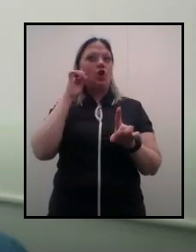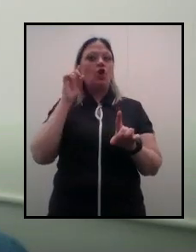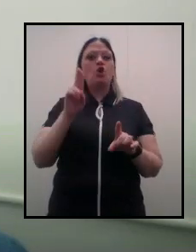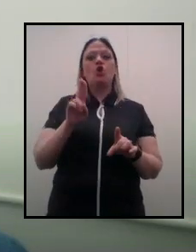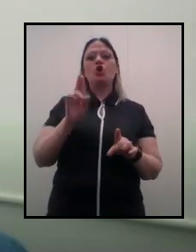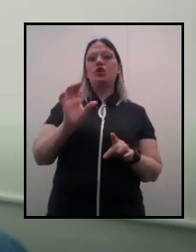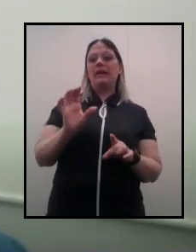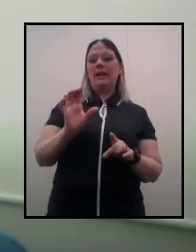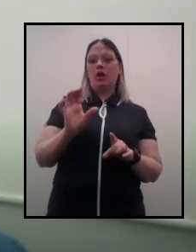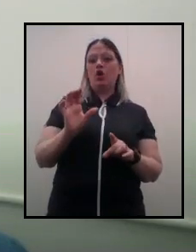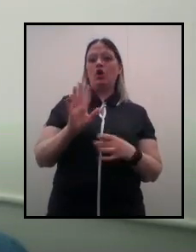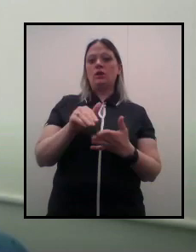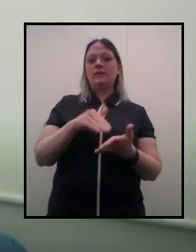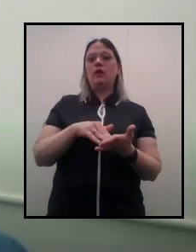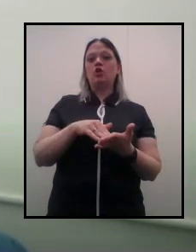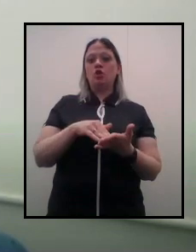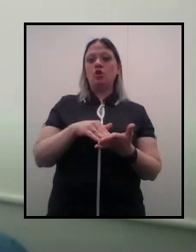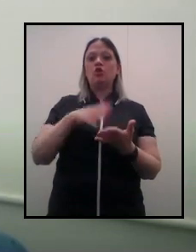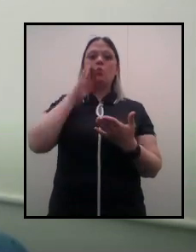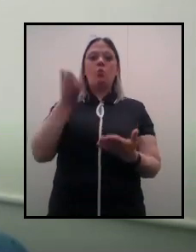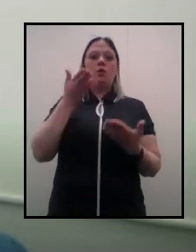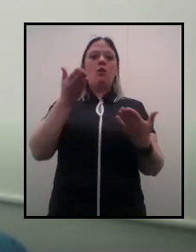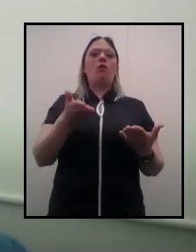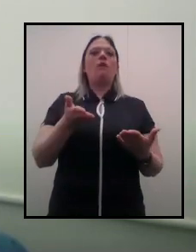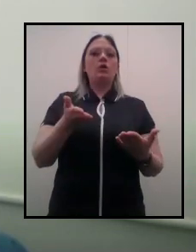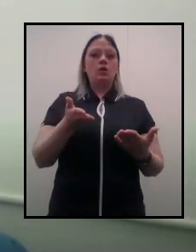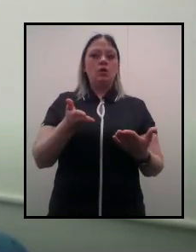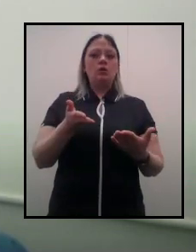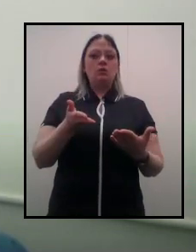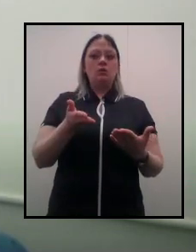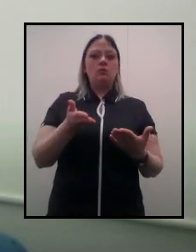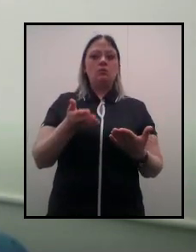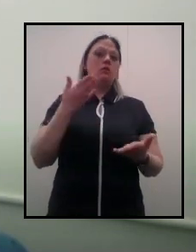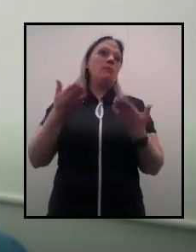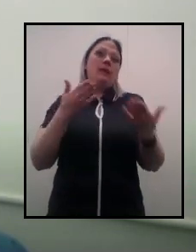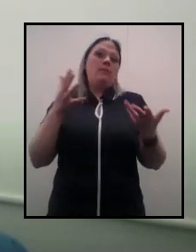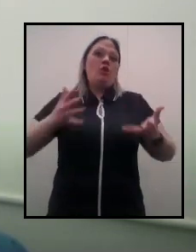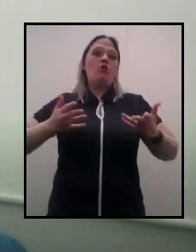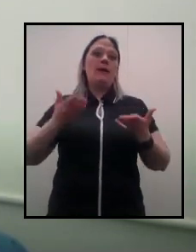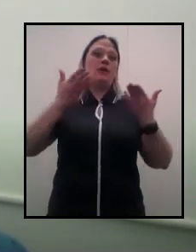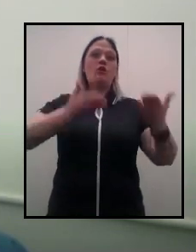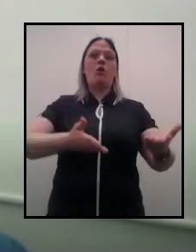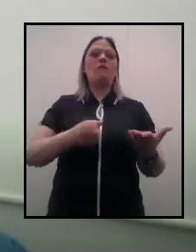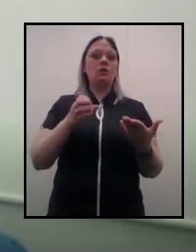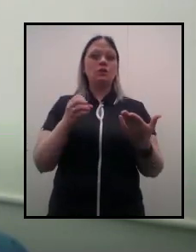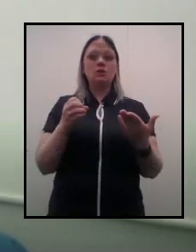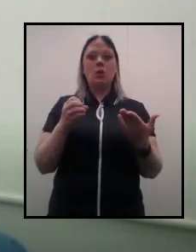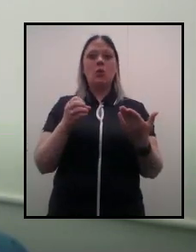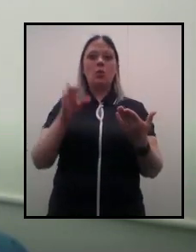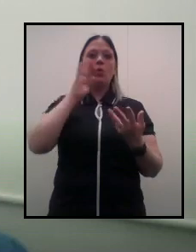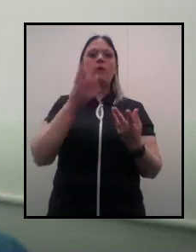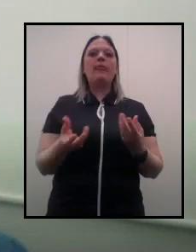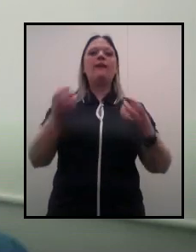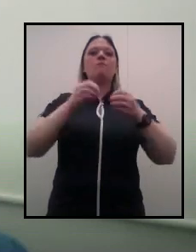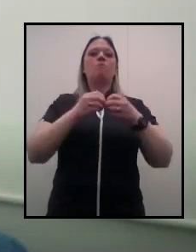care centers will be offering this now if they may not already be offering it. So there will be much more antibody testing available,